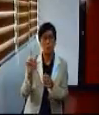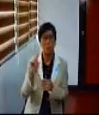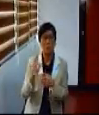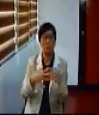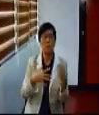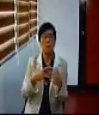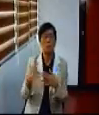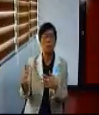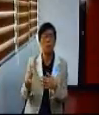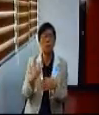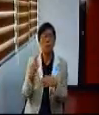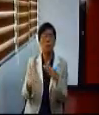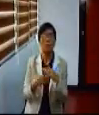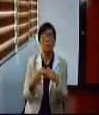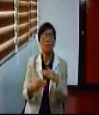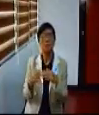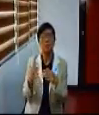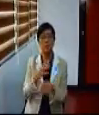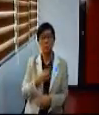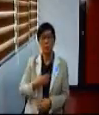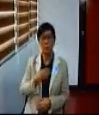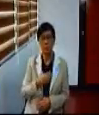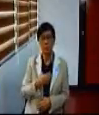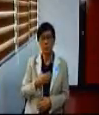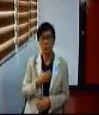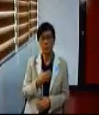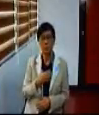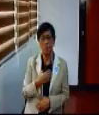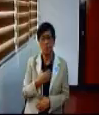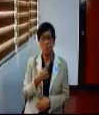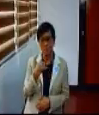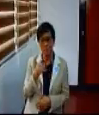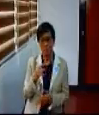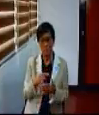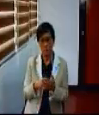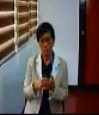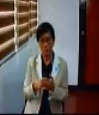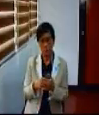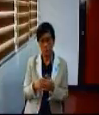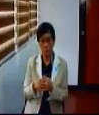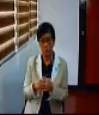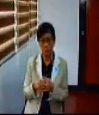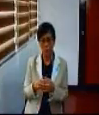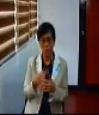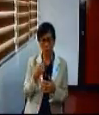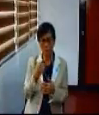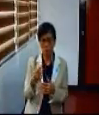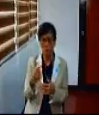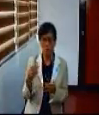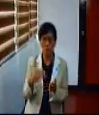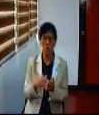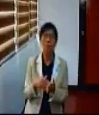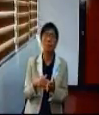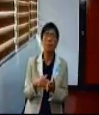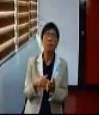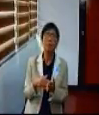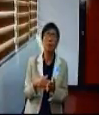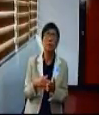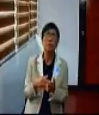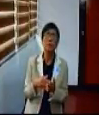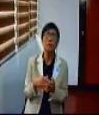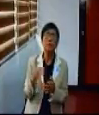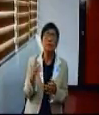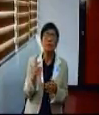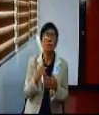the basis of the complaint. Now, I say this with great caution because what if